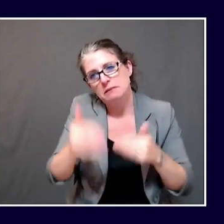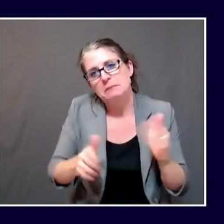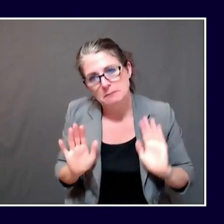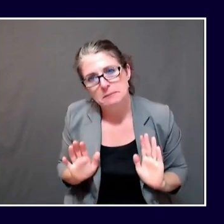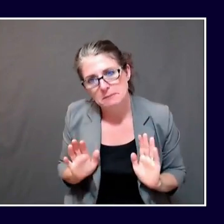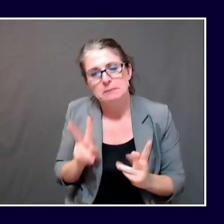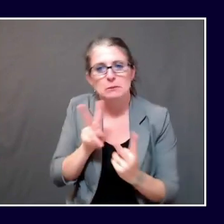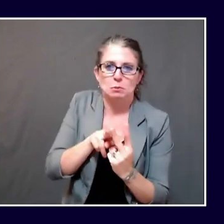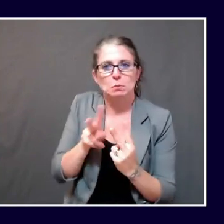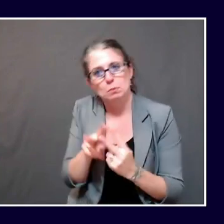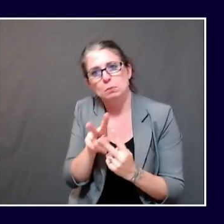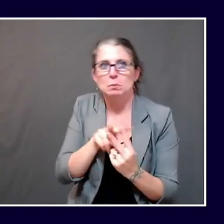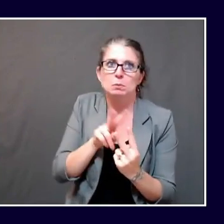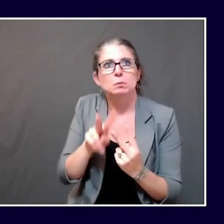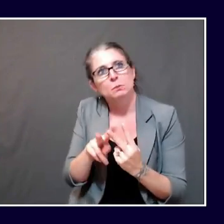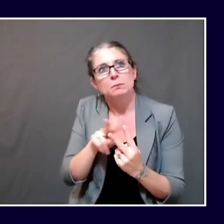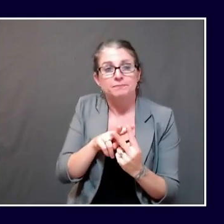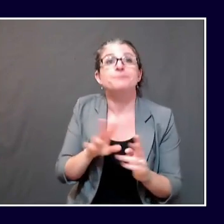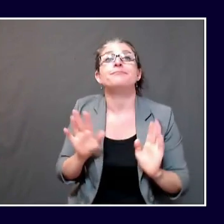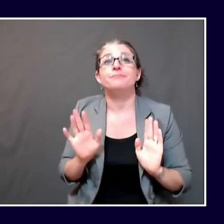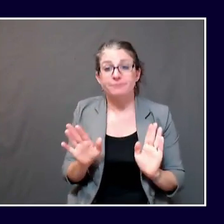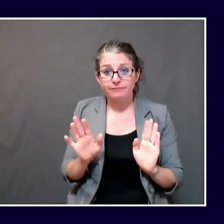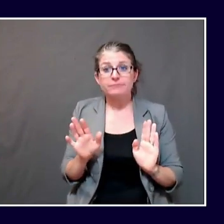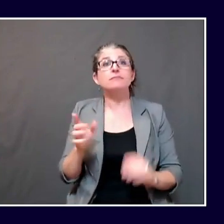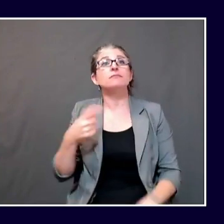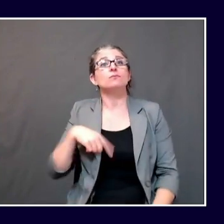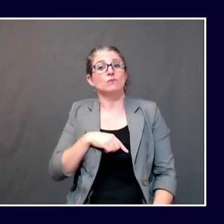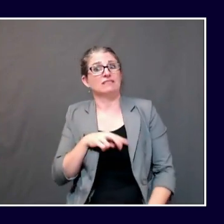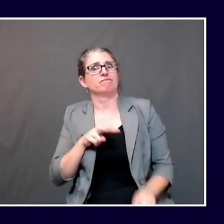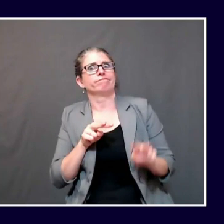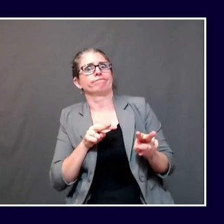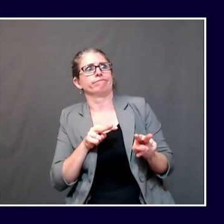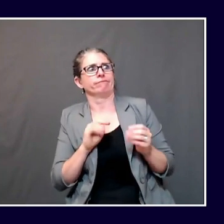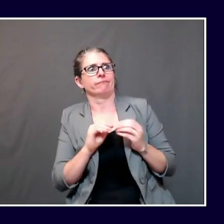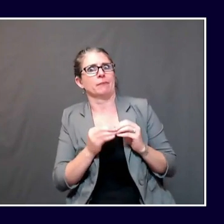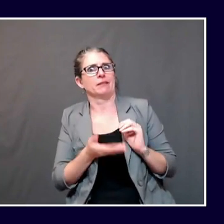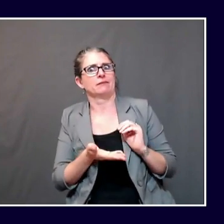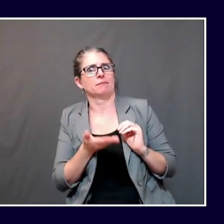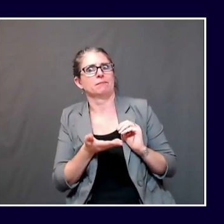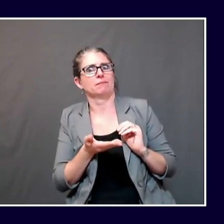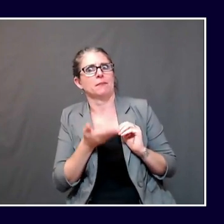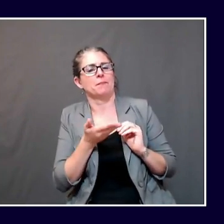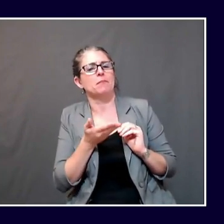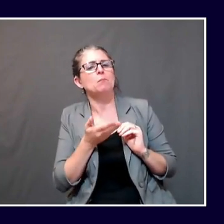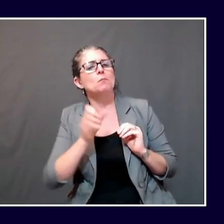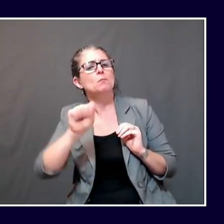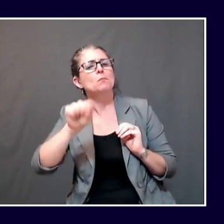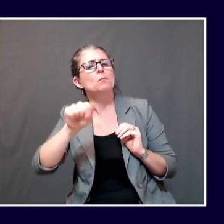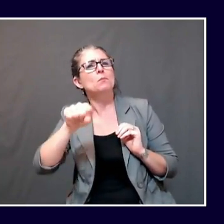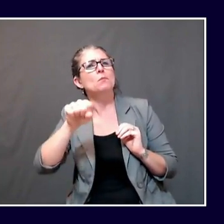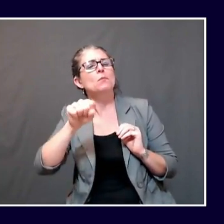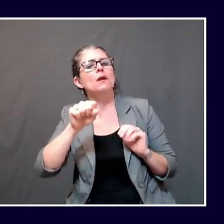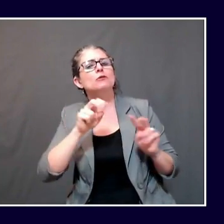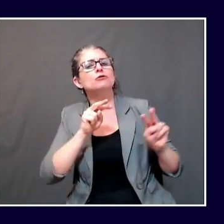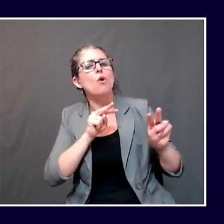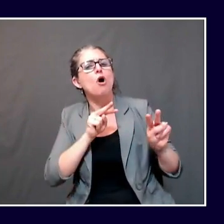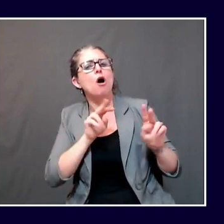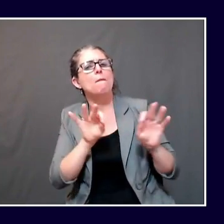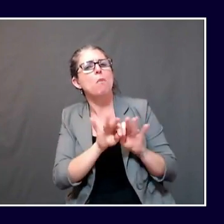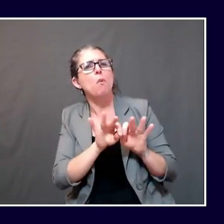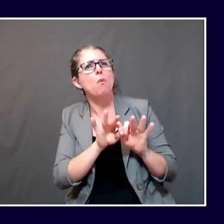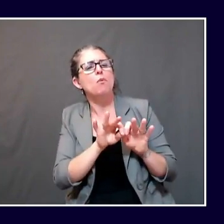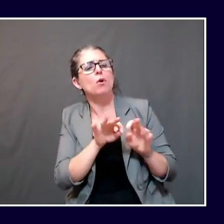forth in undertaking expanded testing. But that doesn't reduce the risk. The concern